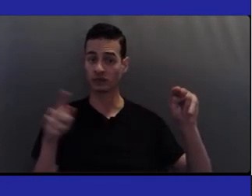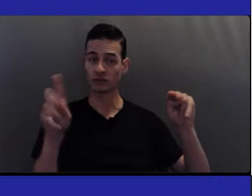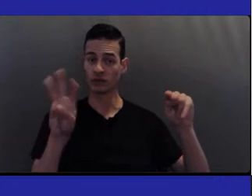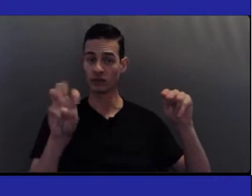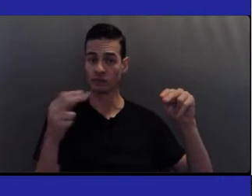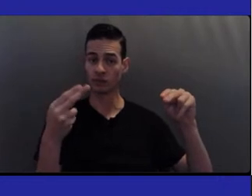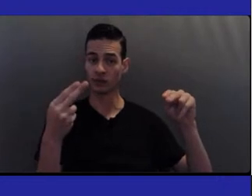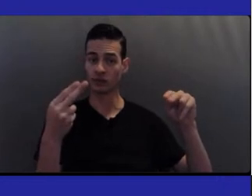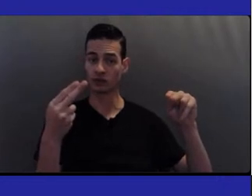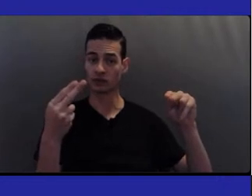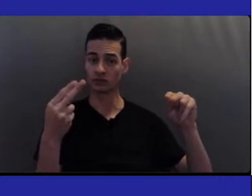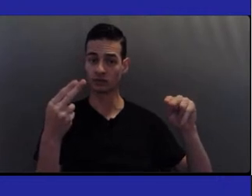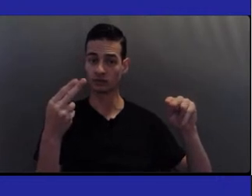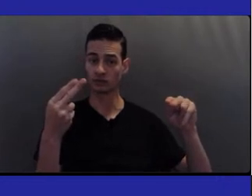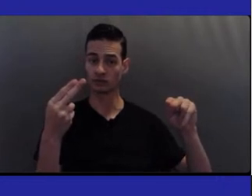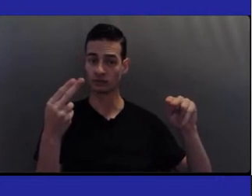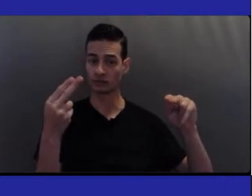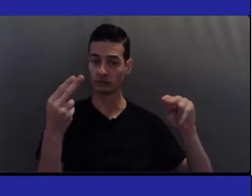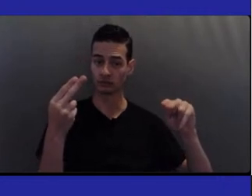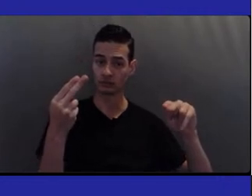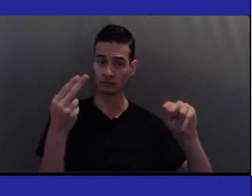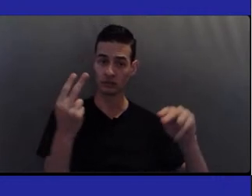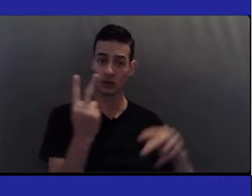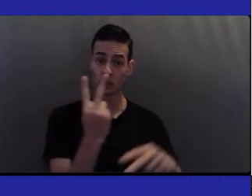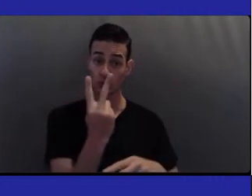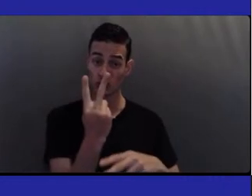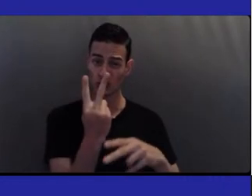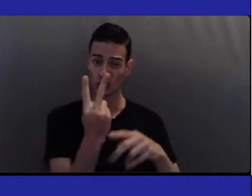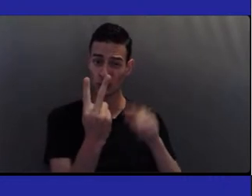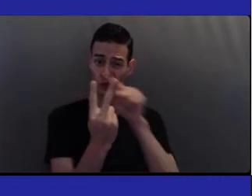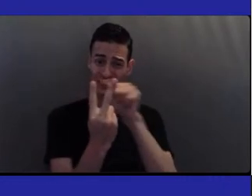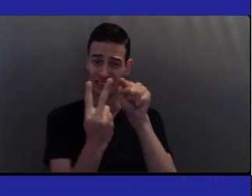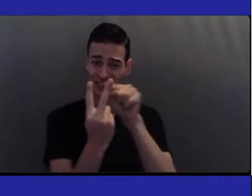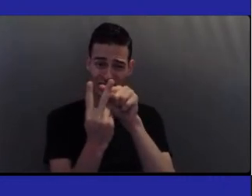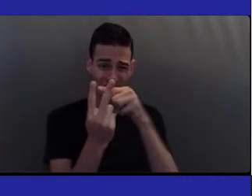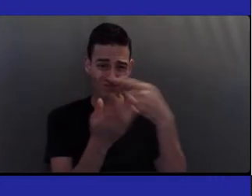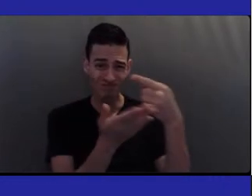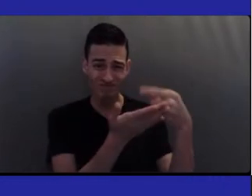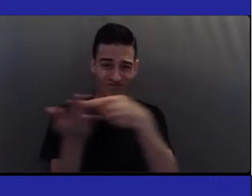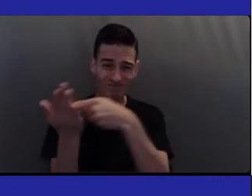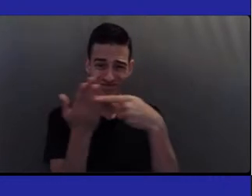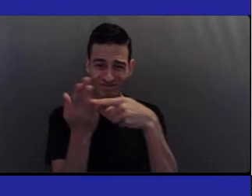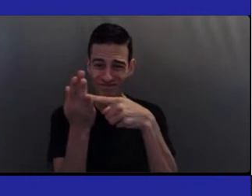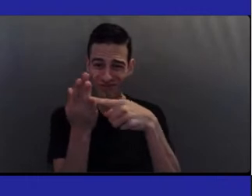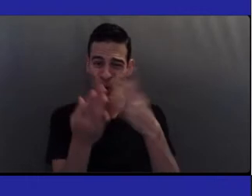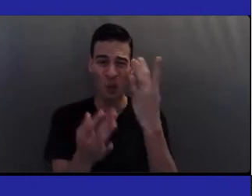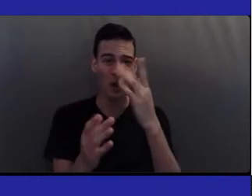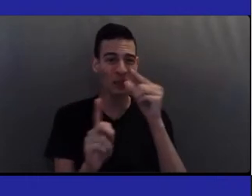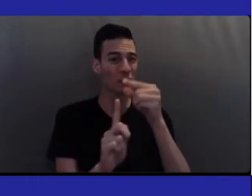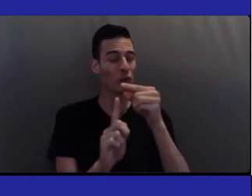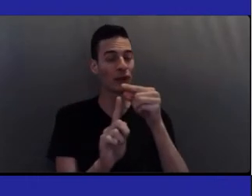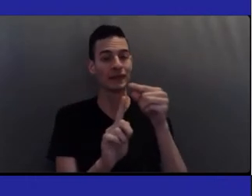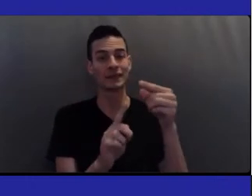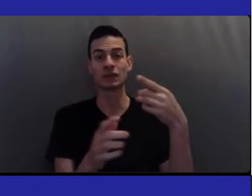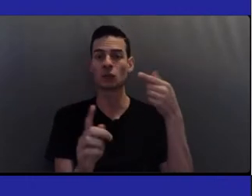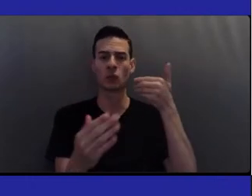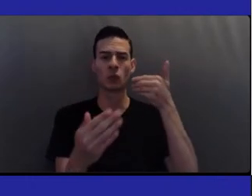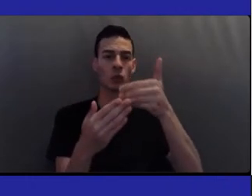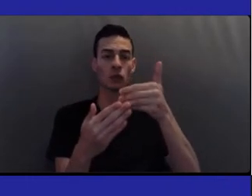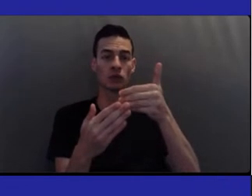very close scoring of the two vendors, committees met and discussed the two vendor proposals, and Nalco was selected through a committee hand